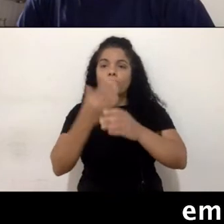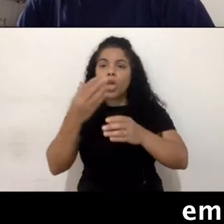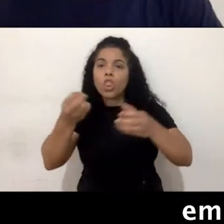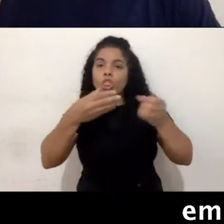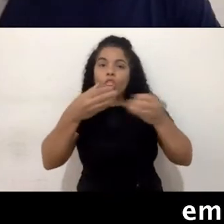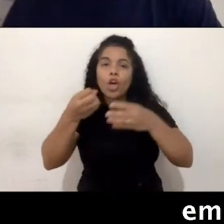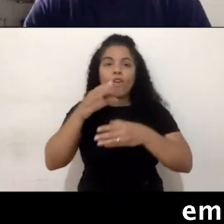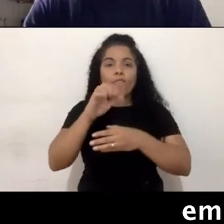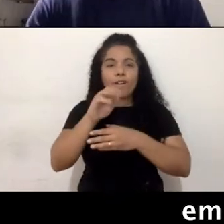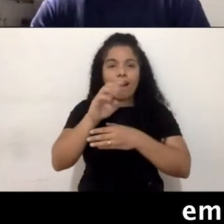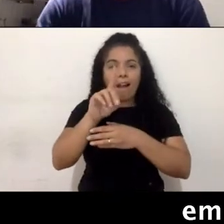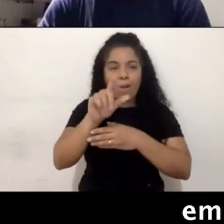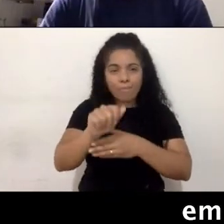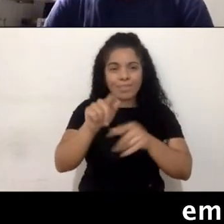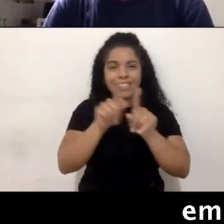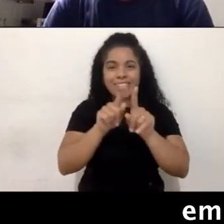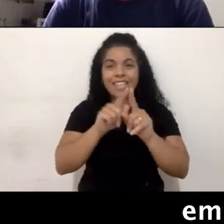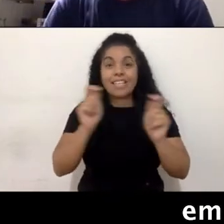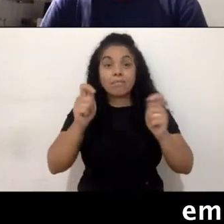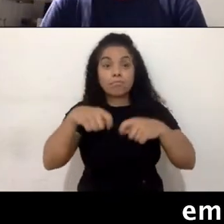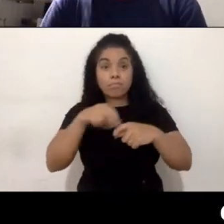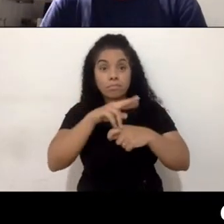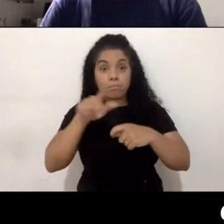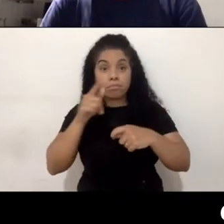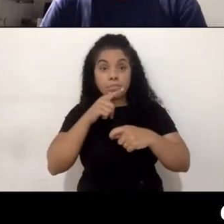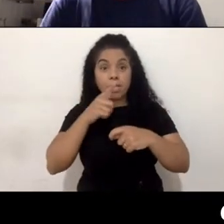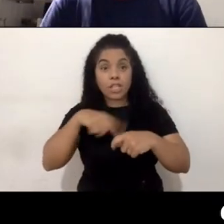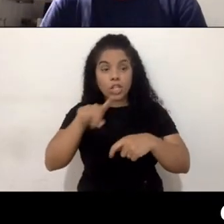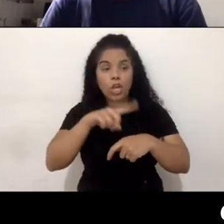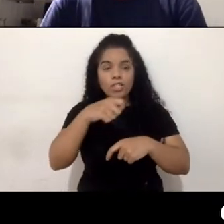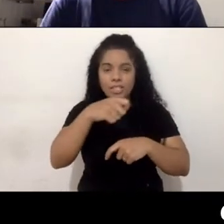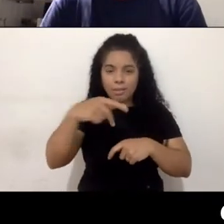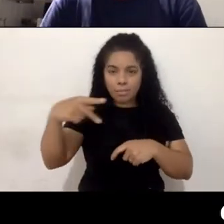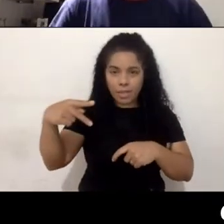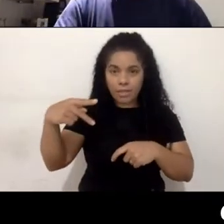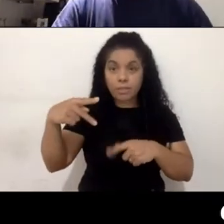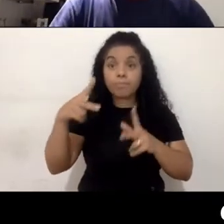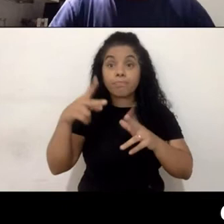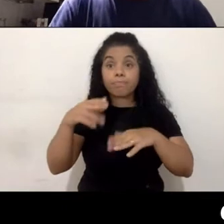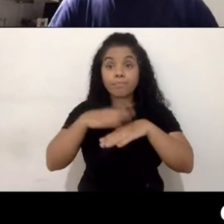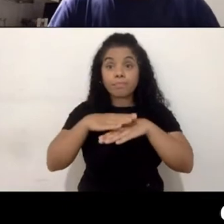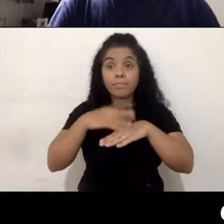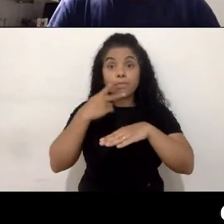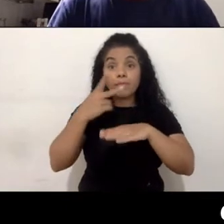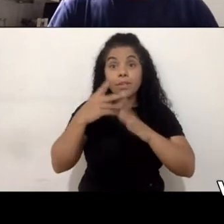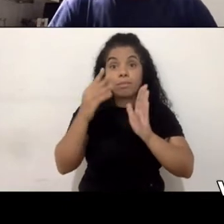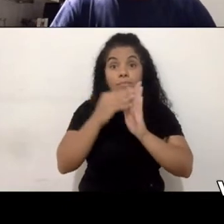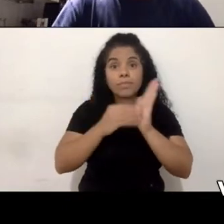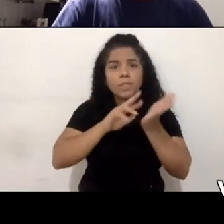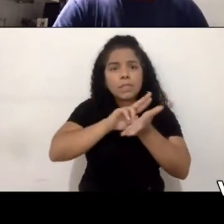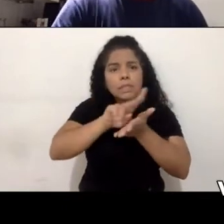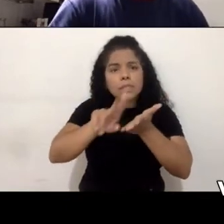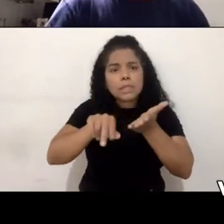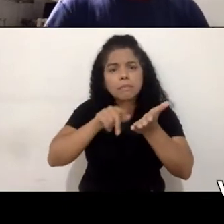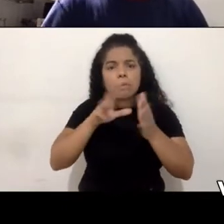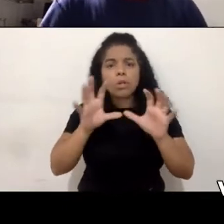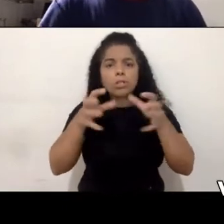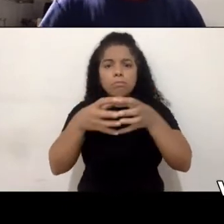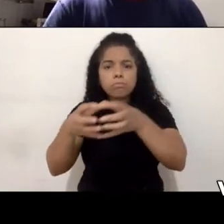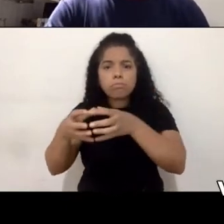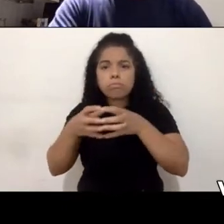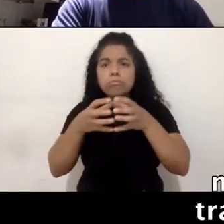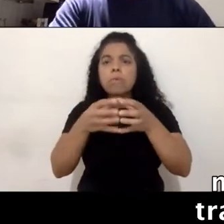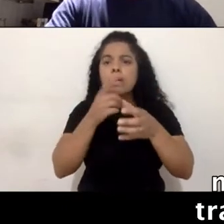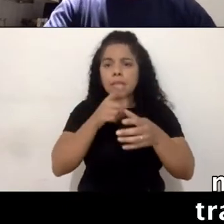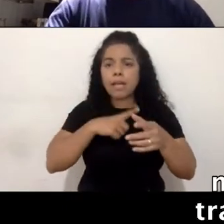mentioned, this is scaling to multiple teams that creates challenges. Multiple teams who are using infrastructure, multiple applications running on